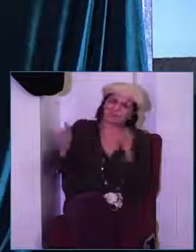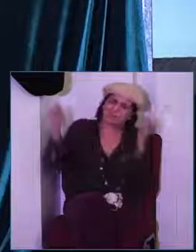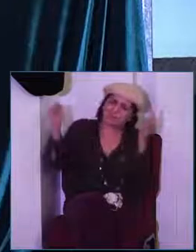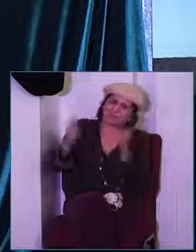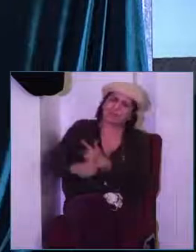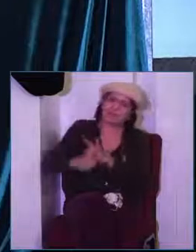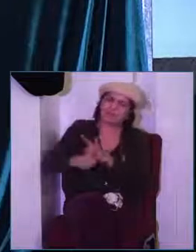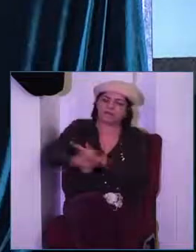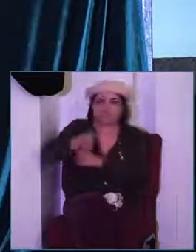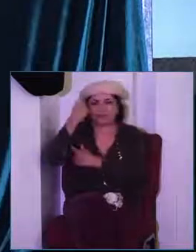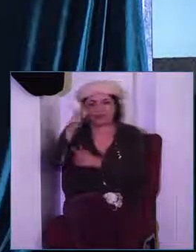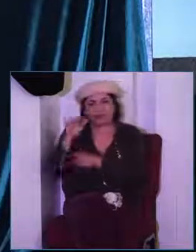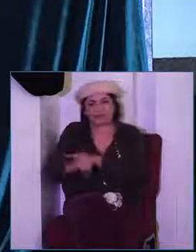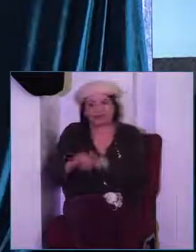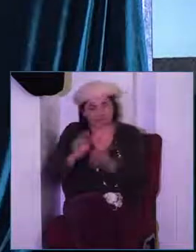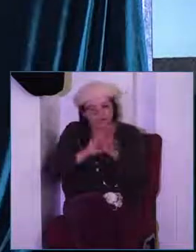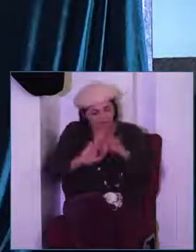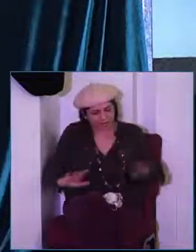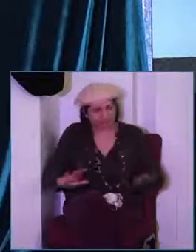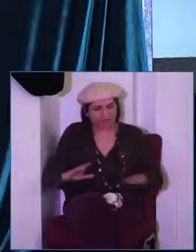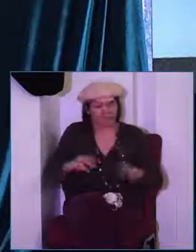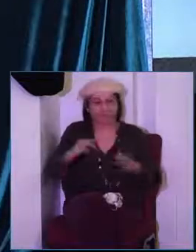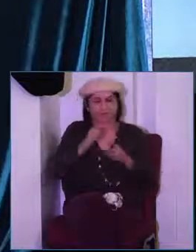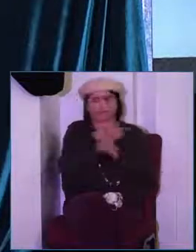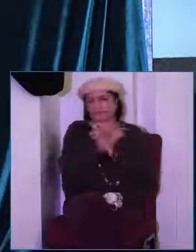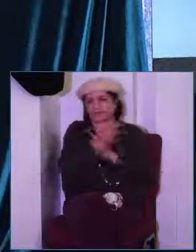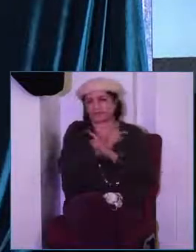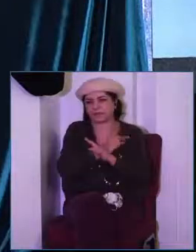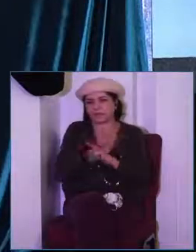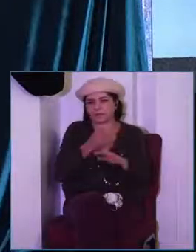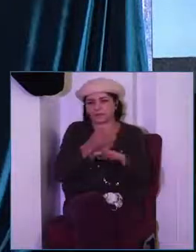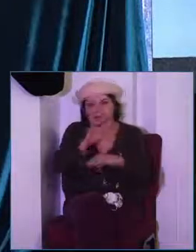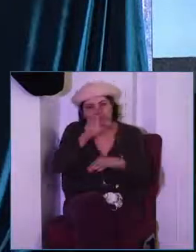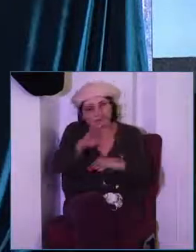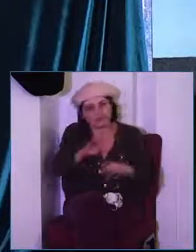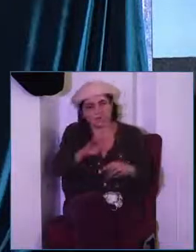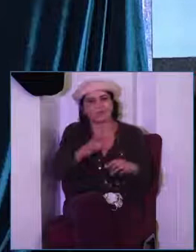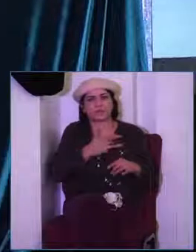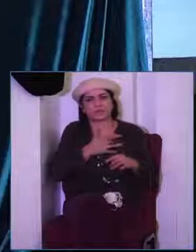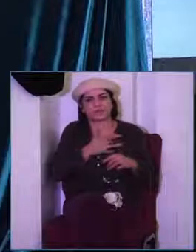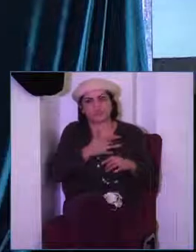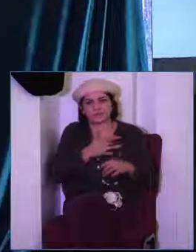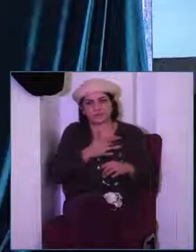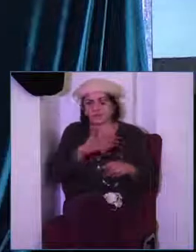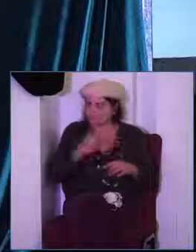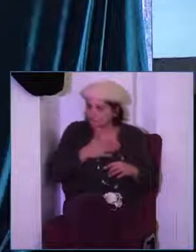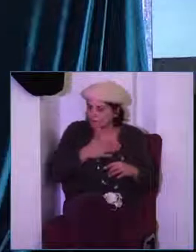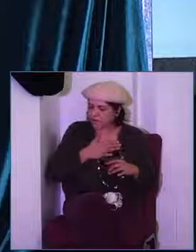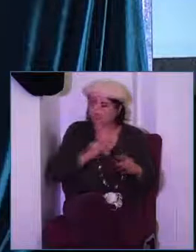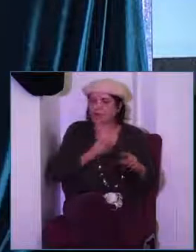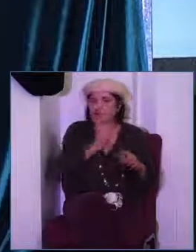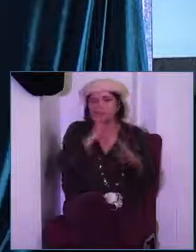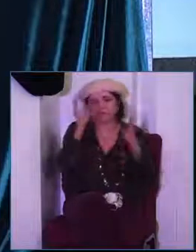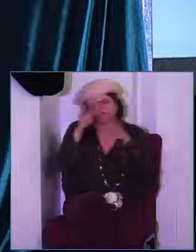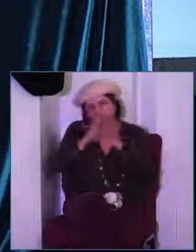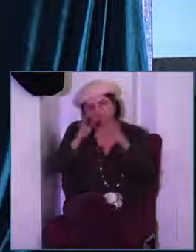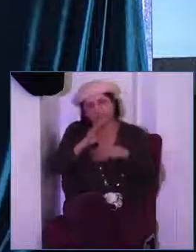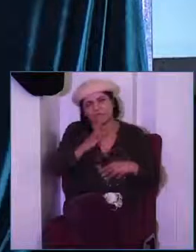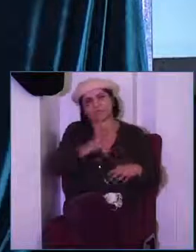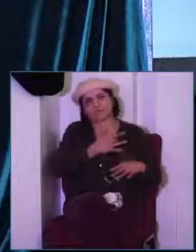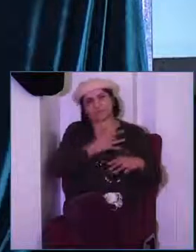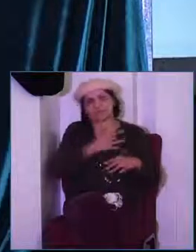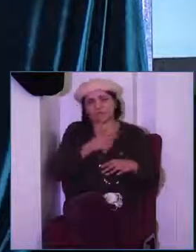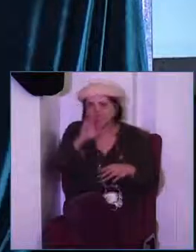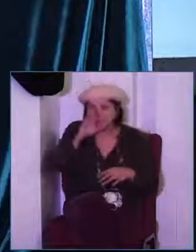hearts, stands guard over my troubled heart, stands guard over your troubled heart,